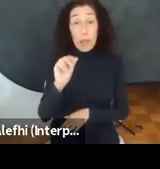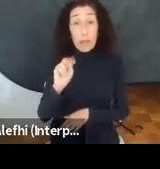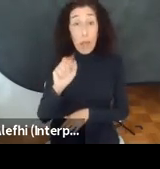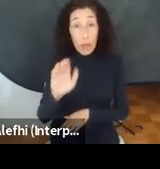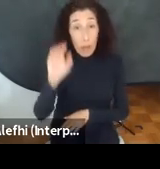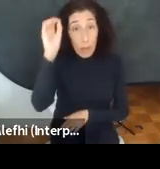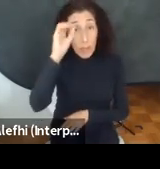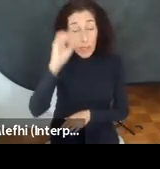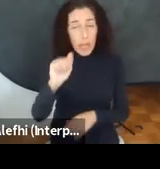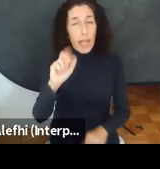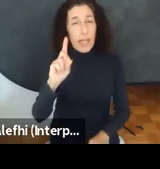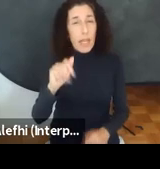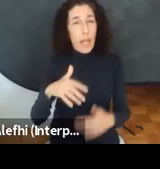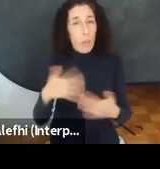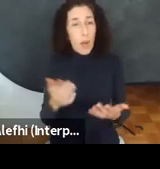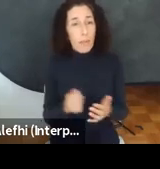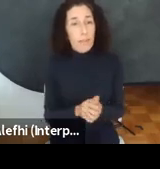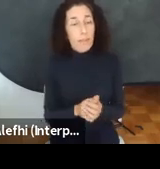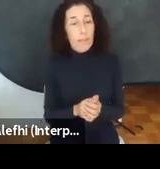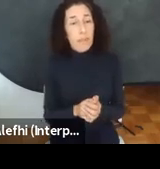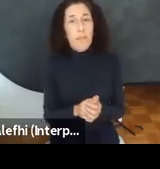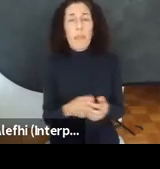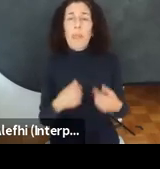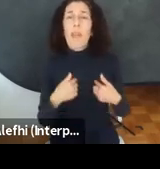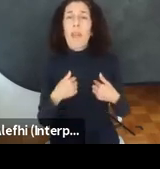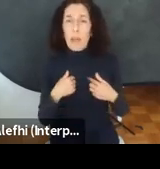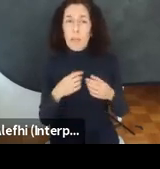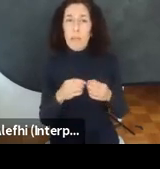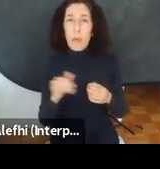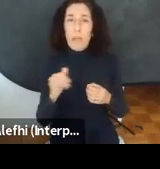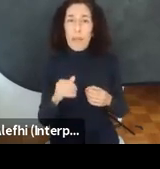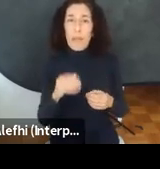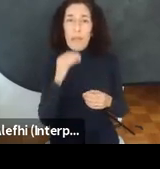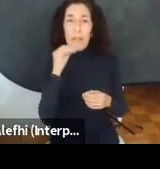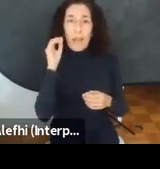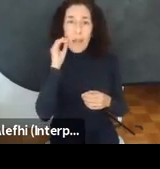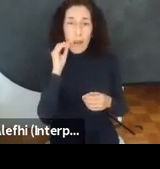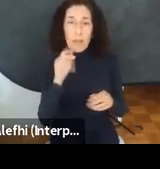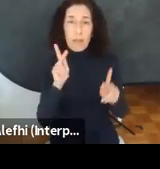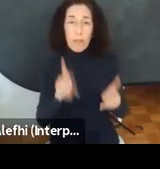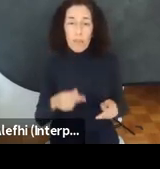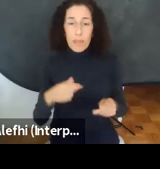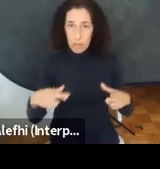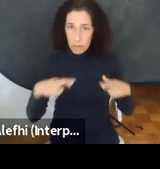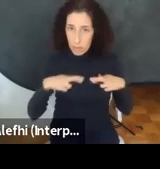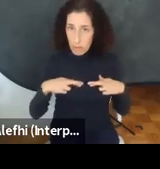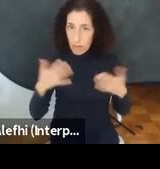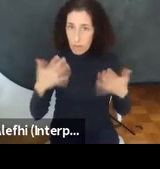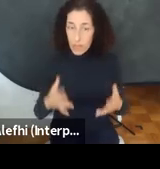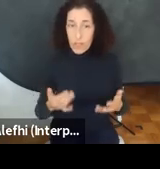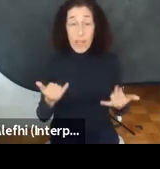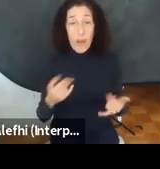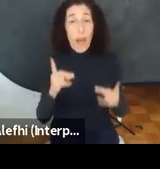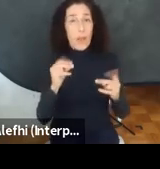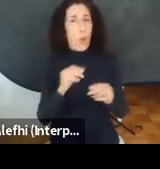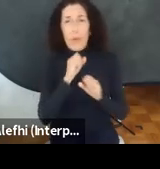I feel more like I'm a house person. I retired, and now I don't do nothing.